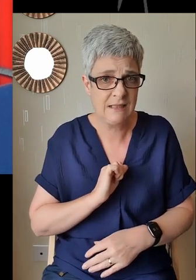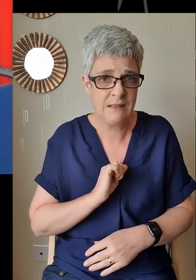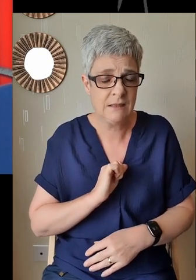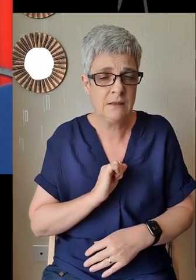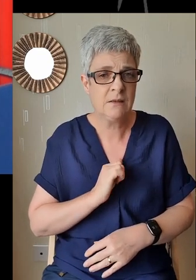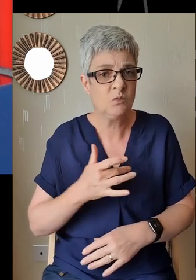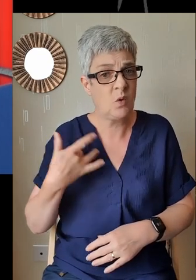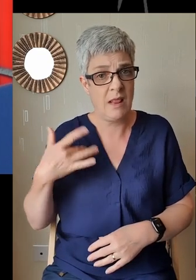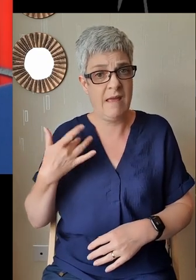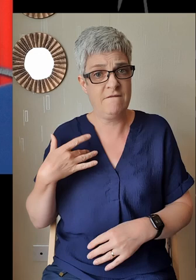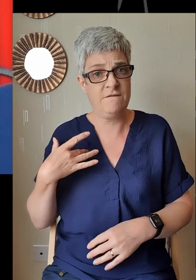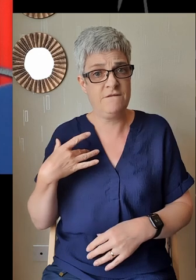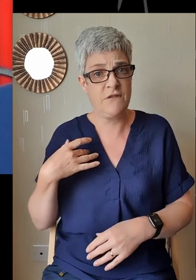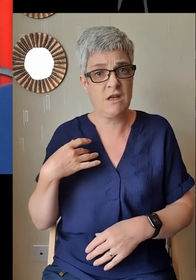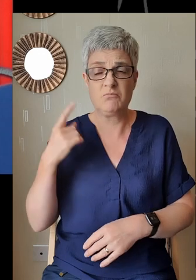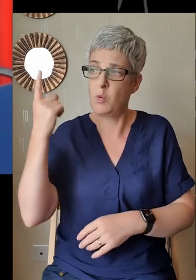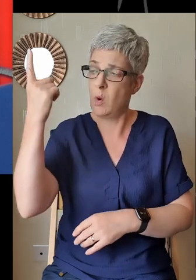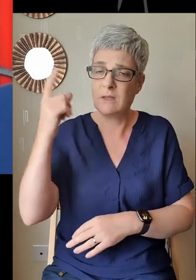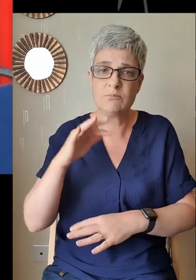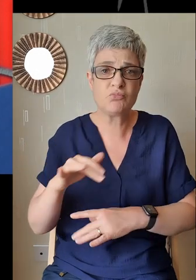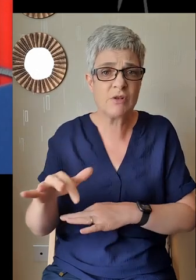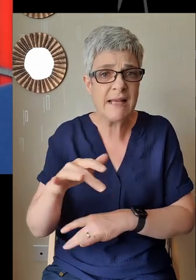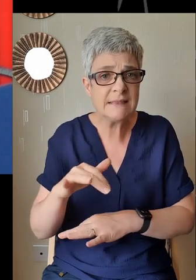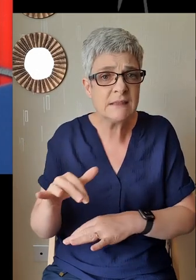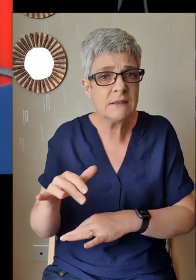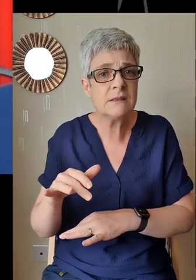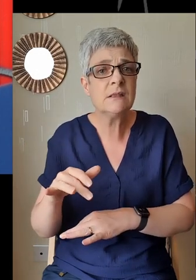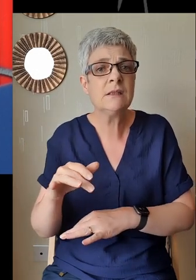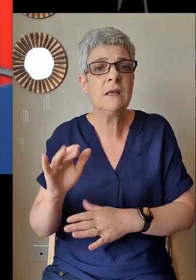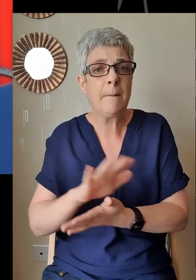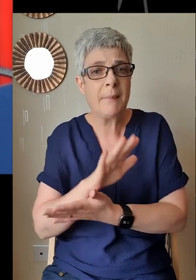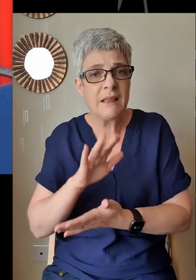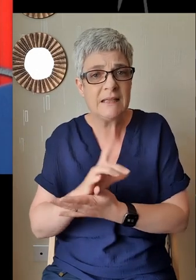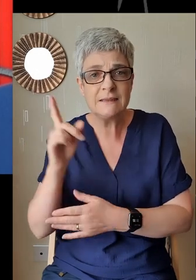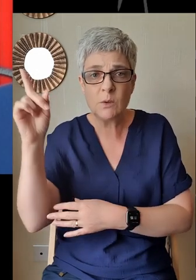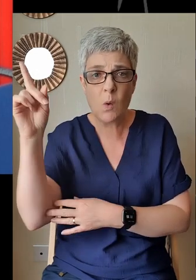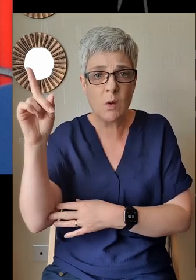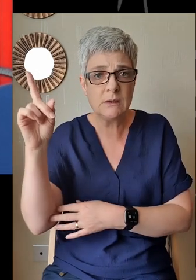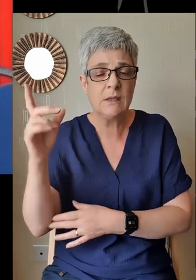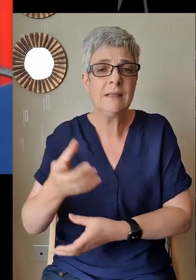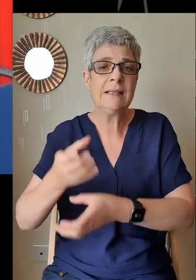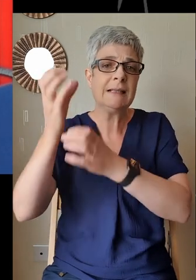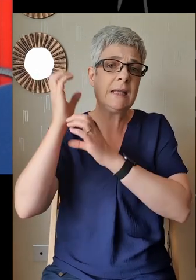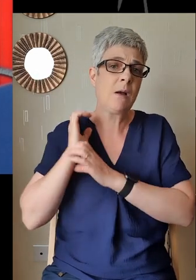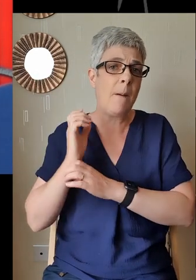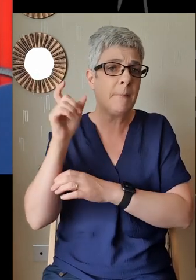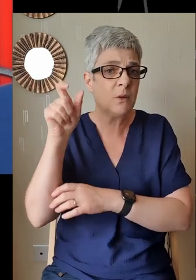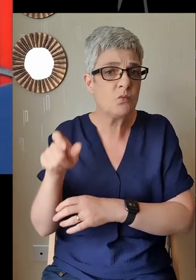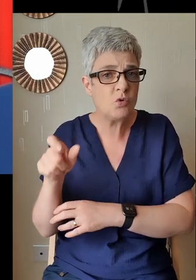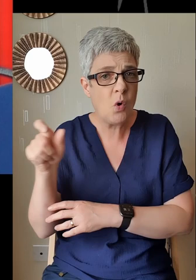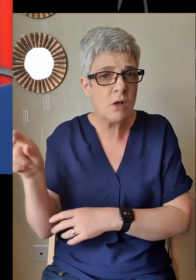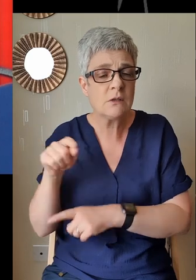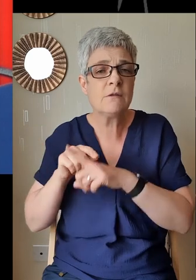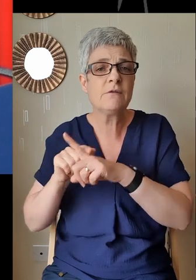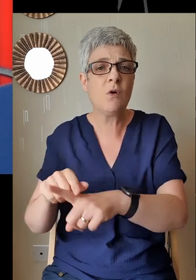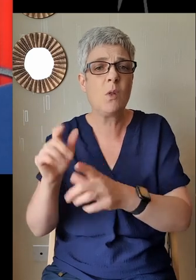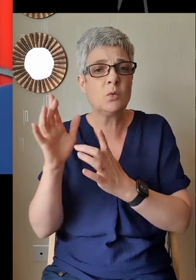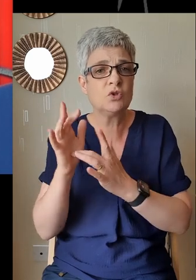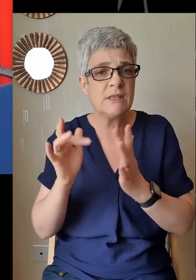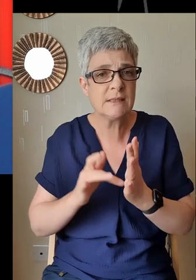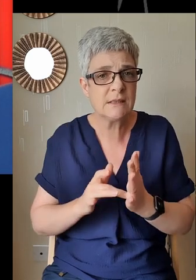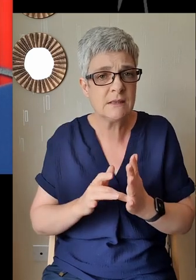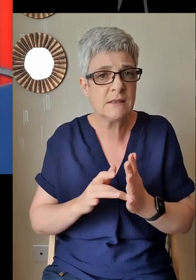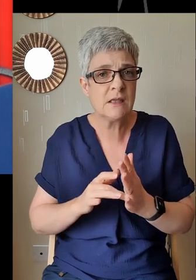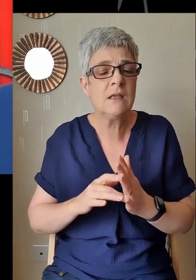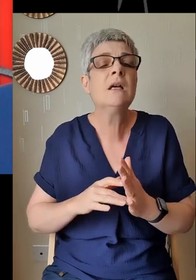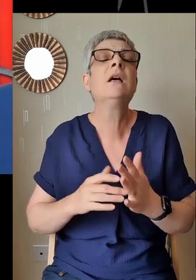To live in the presence of God and please God, to take up the cross of and follow Jesus, and to grow